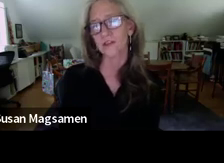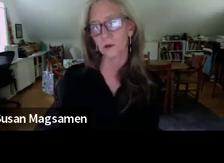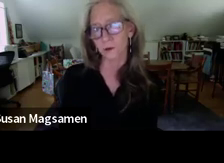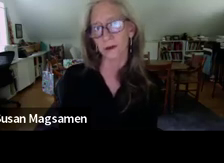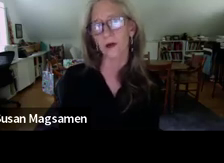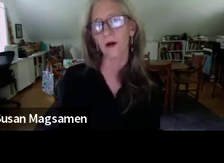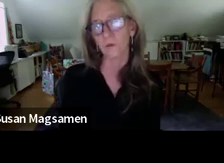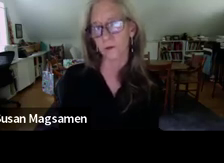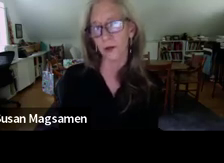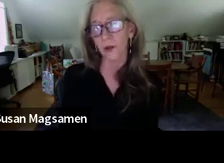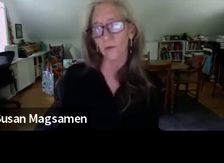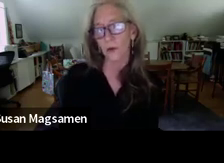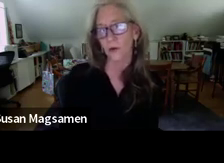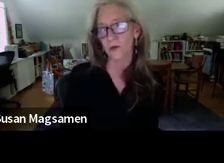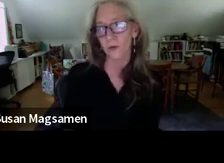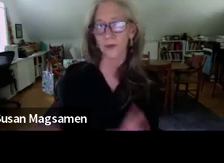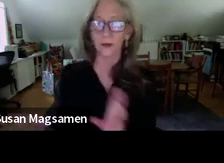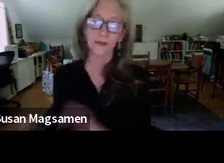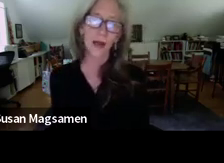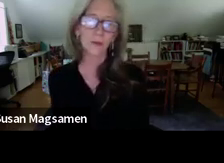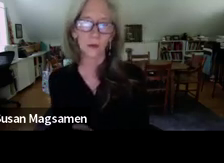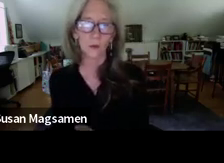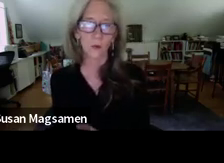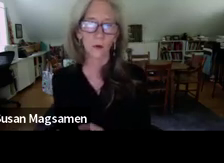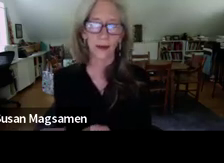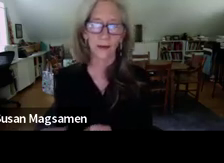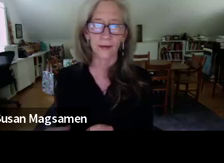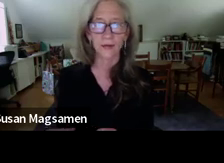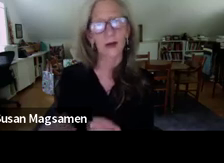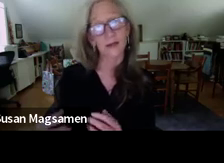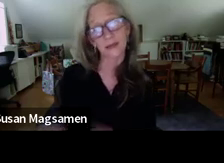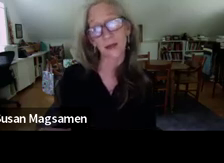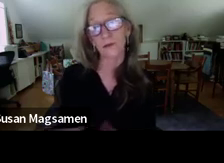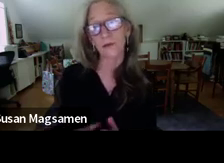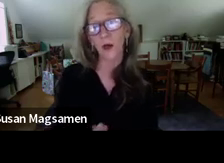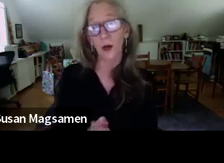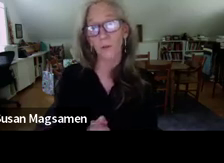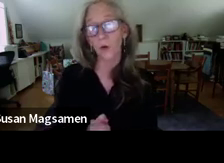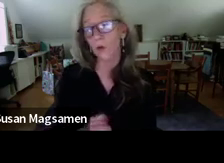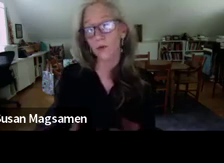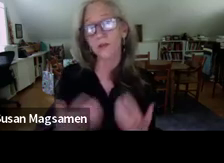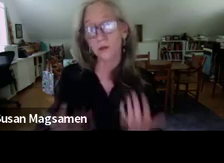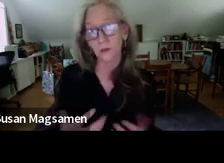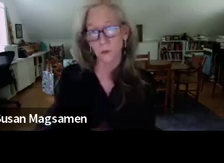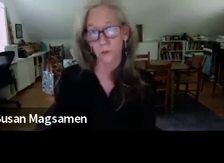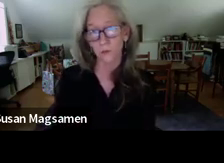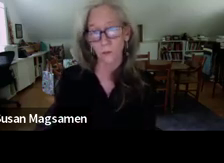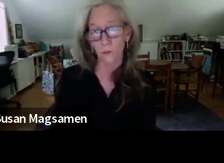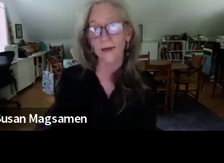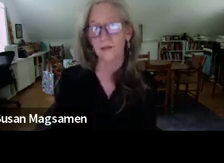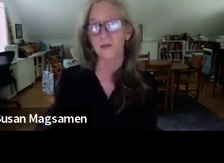seek shelter and comfort, whether there's something that's happening in the world that is unsafe, or we're just looking